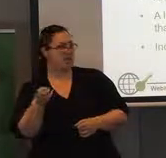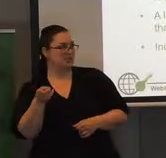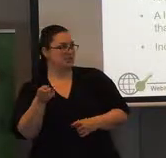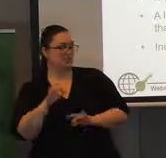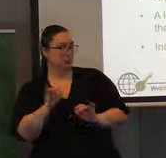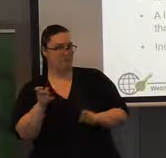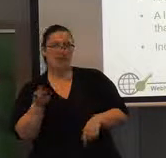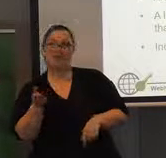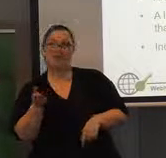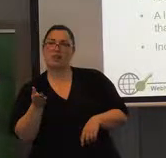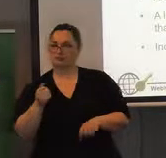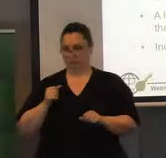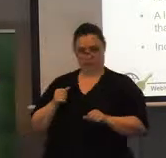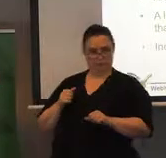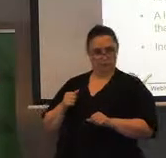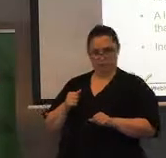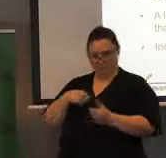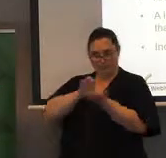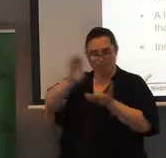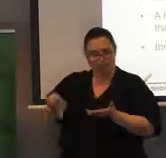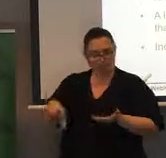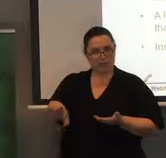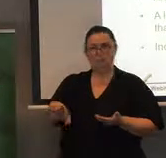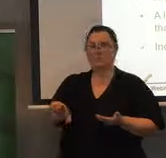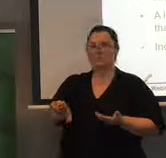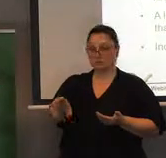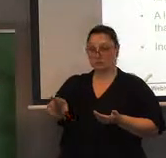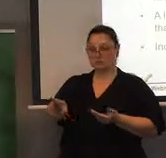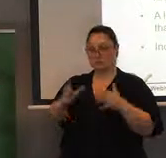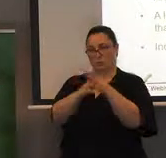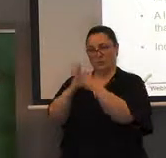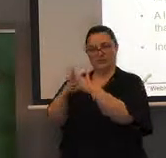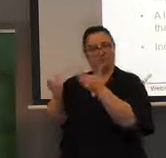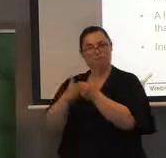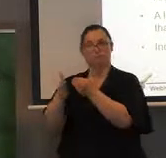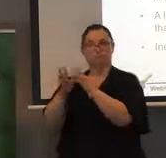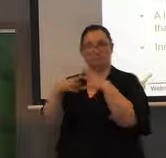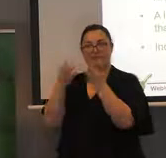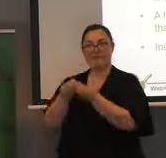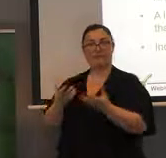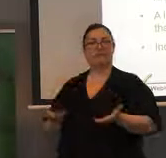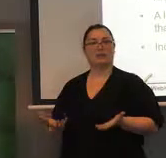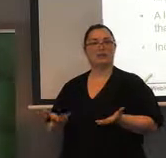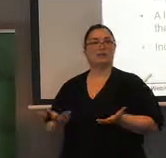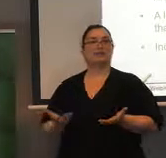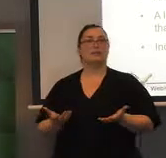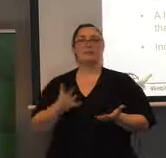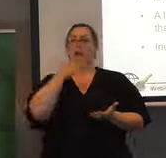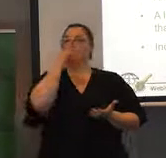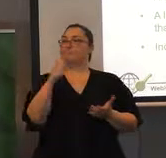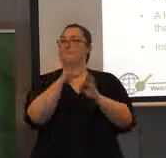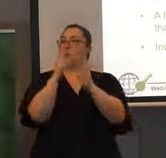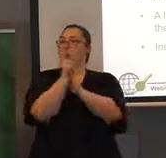an accessibility organization. I said, well, we just paid a fortune to have this website done. There was no